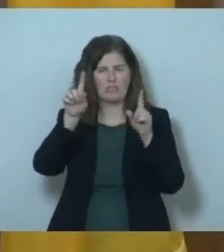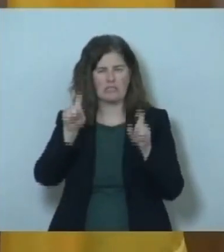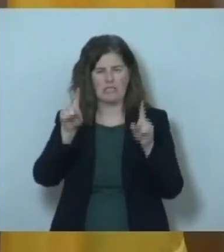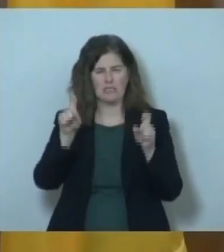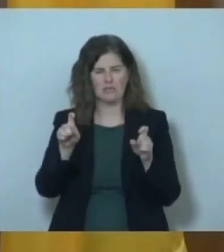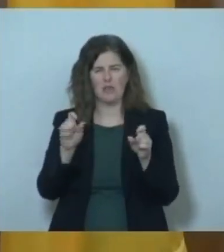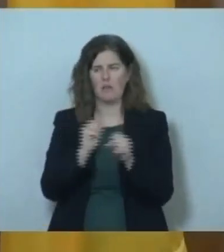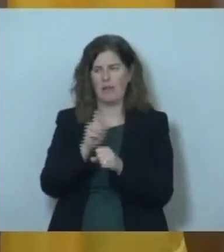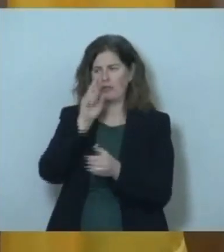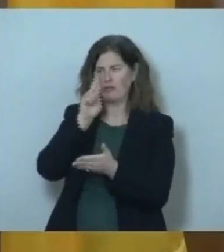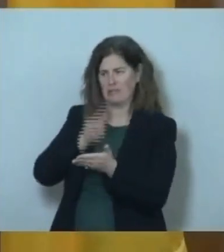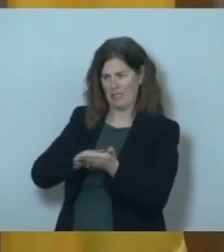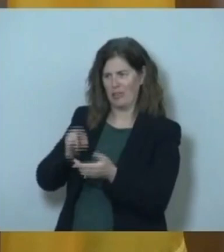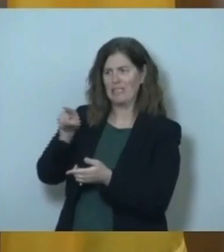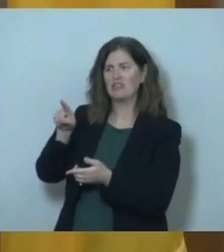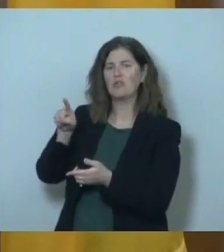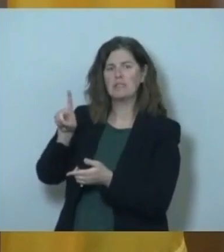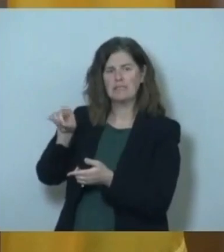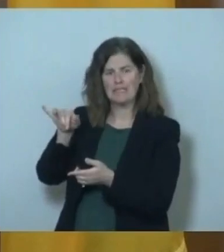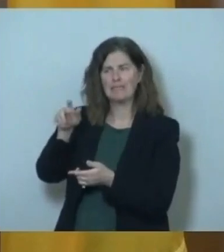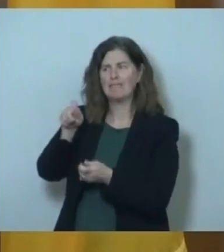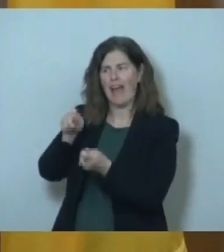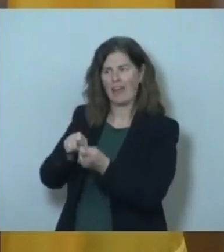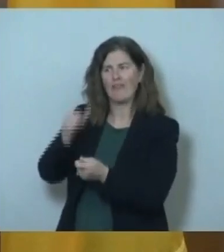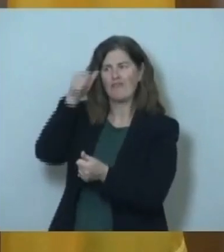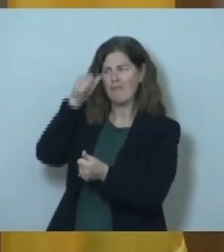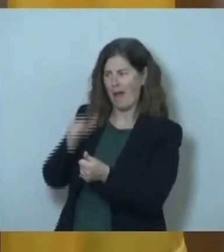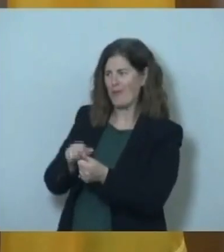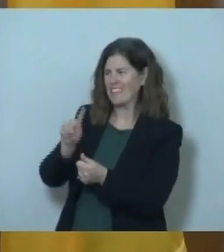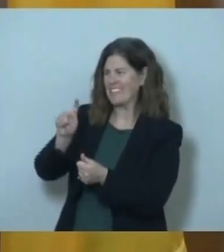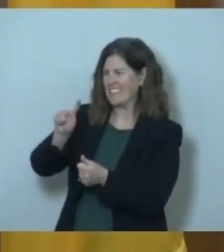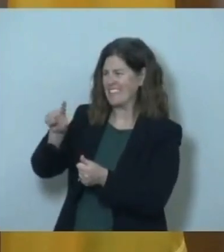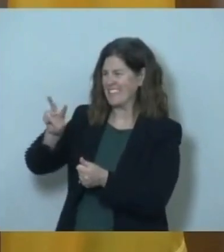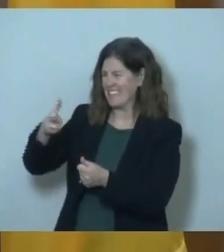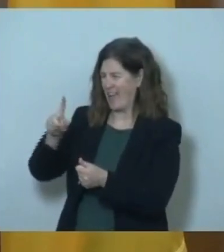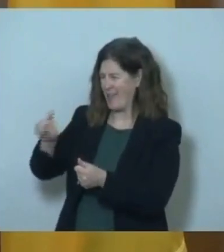that the secretary, who did adequately remember the second question, so thank you.